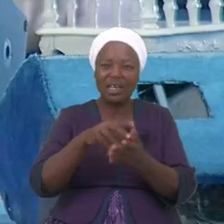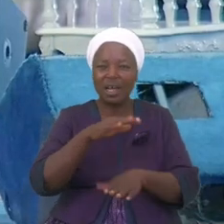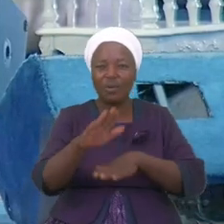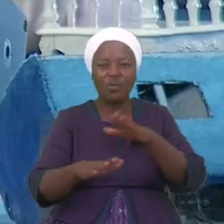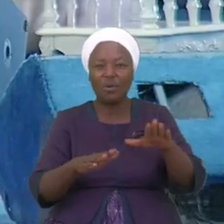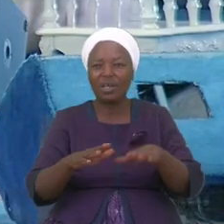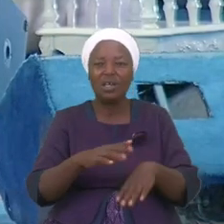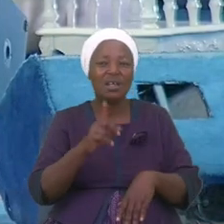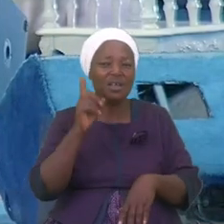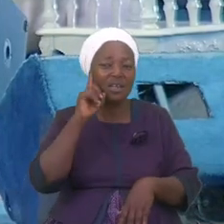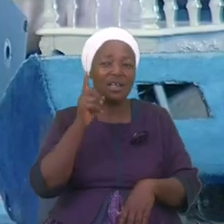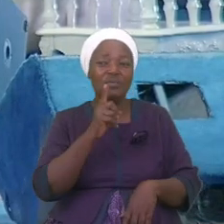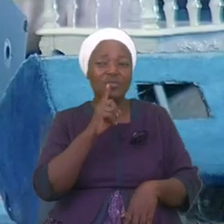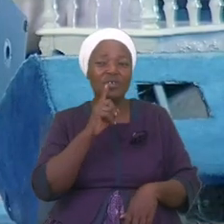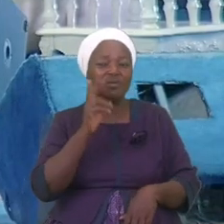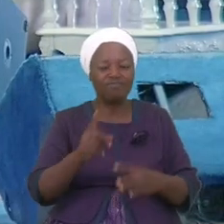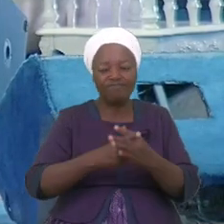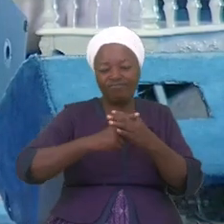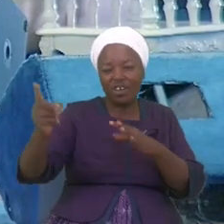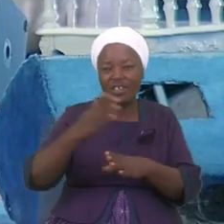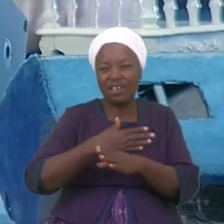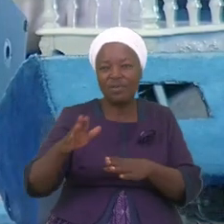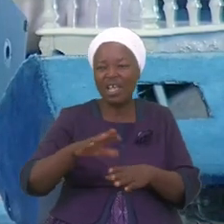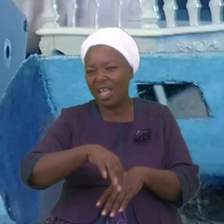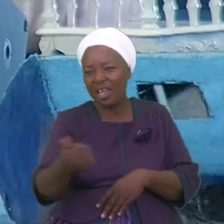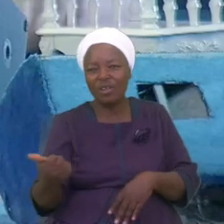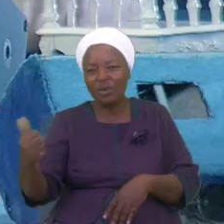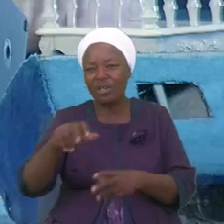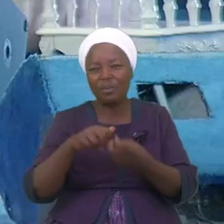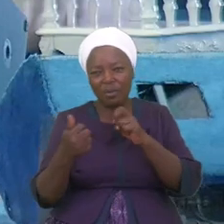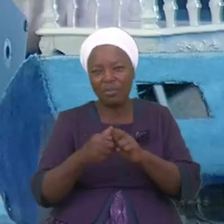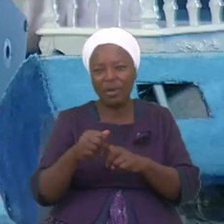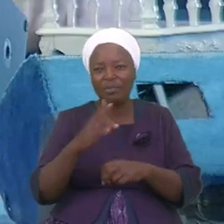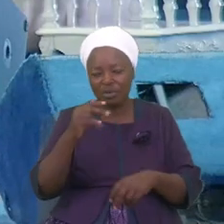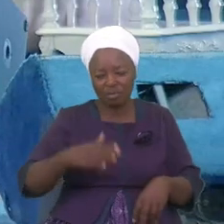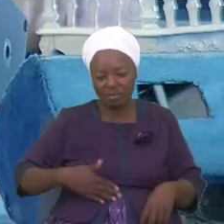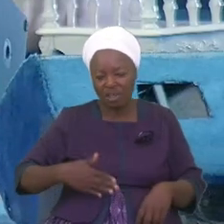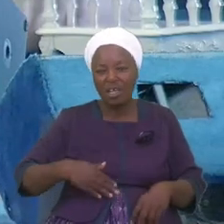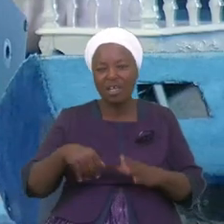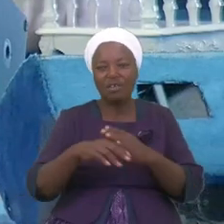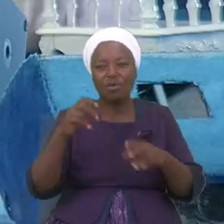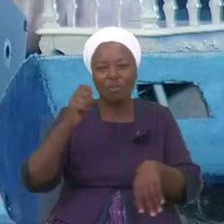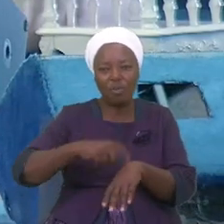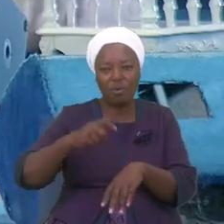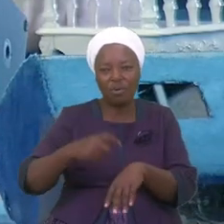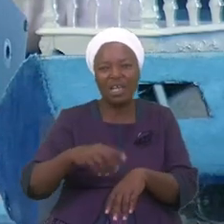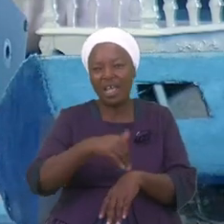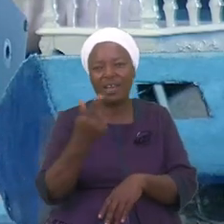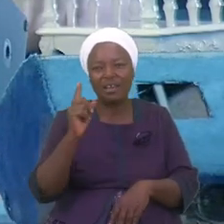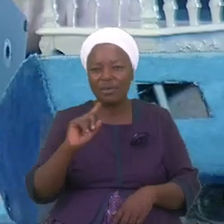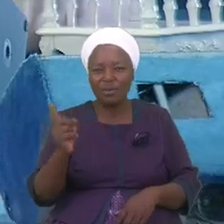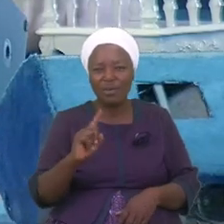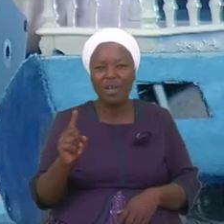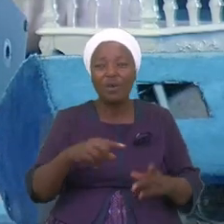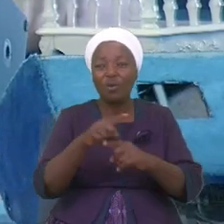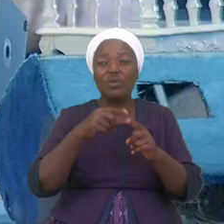Deafness will vanish away. Any other problem, your tummy, your bone, anywhere, when you